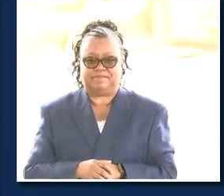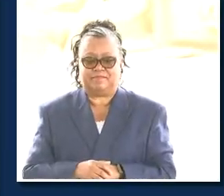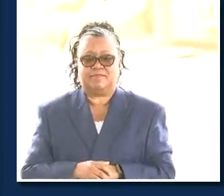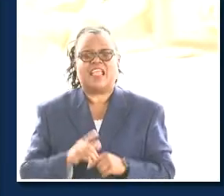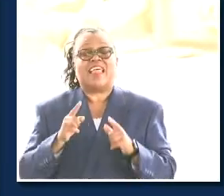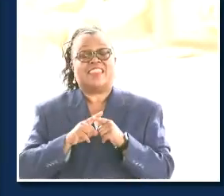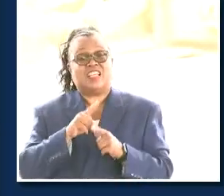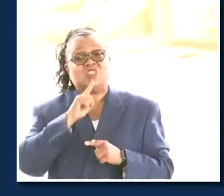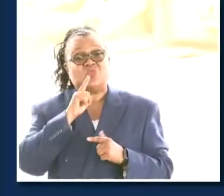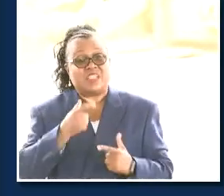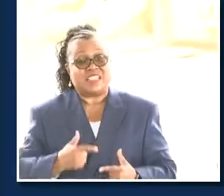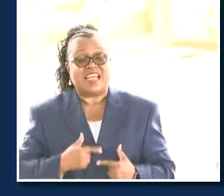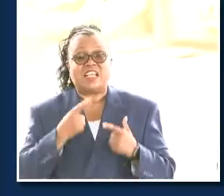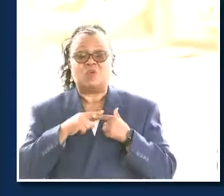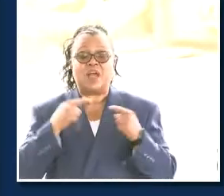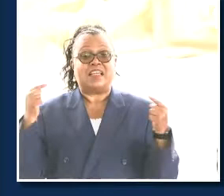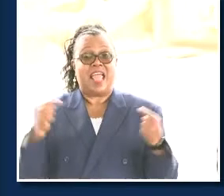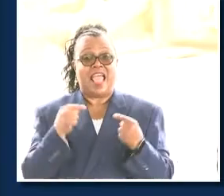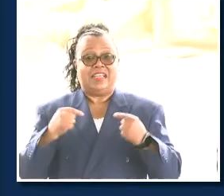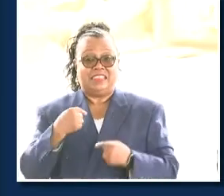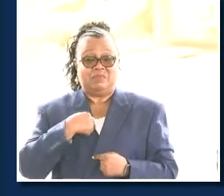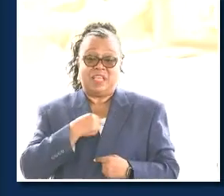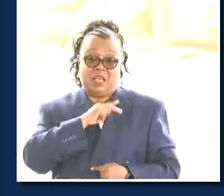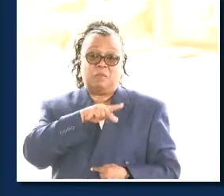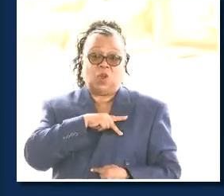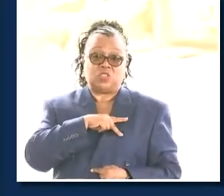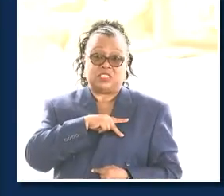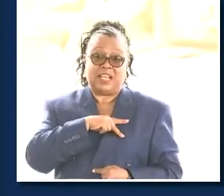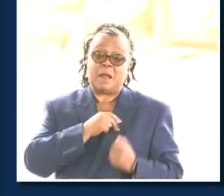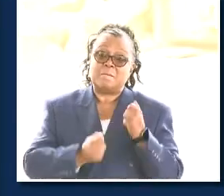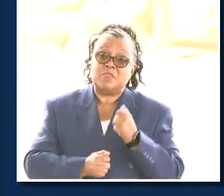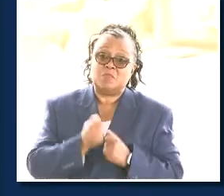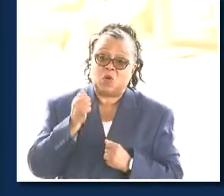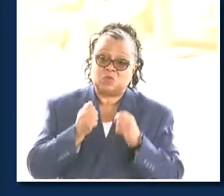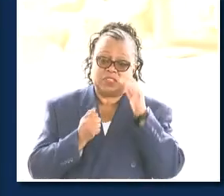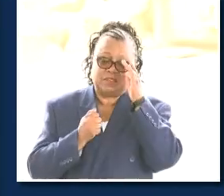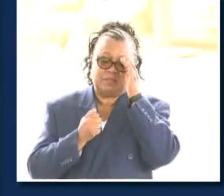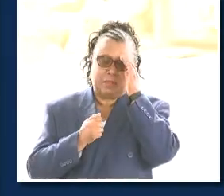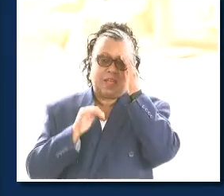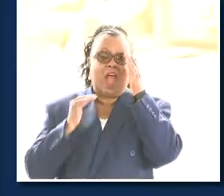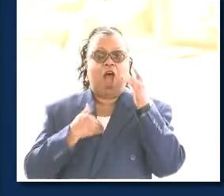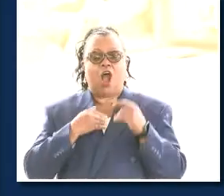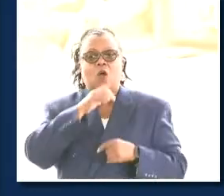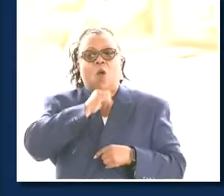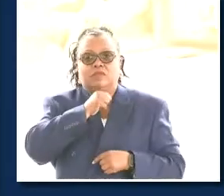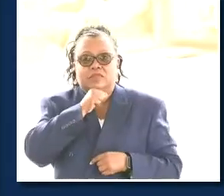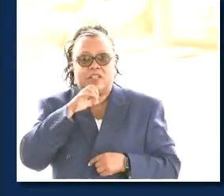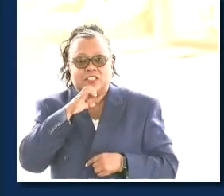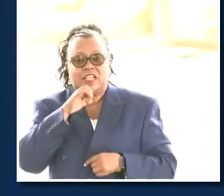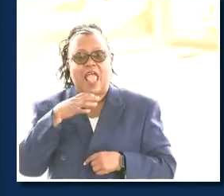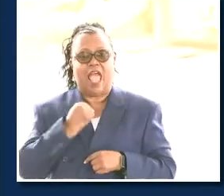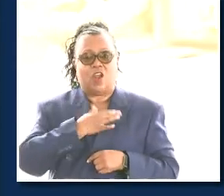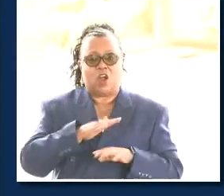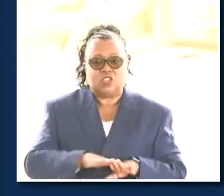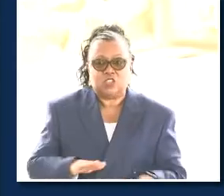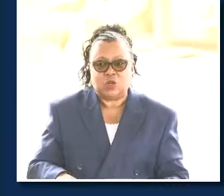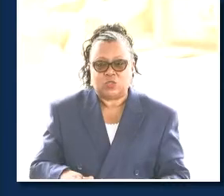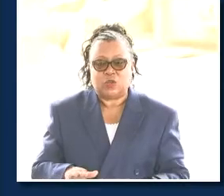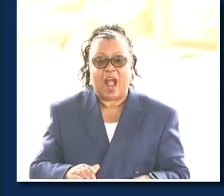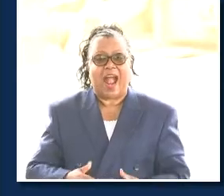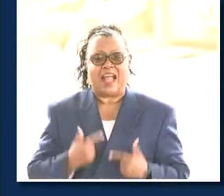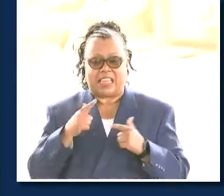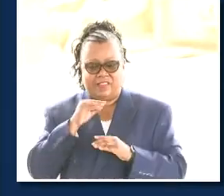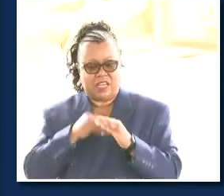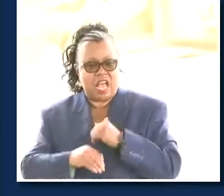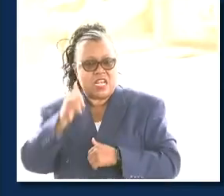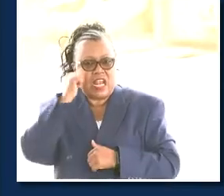This reality is what pains me personally the most. That our elders or our children are living under